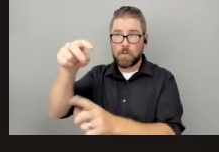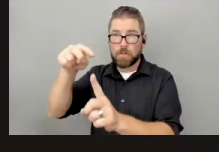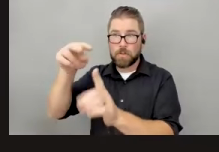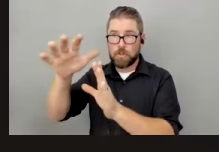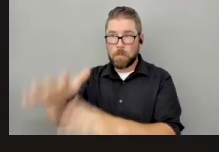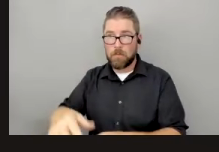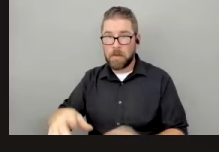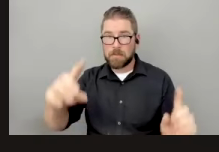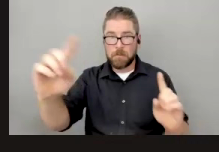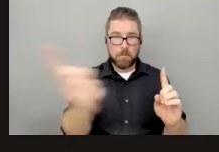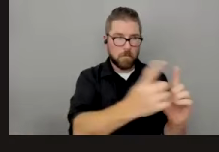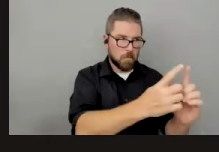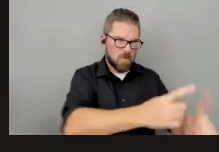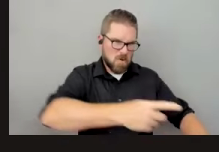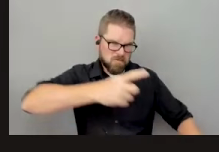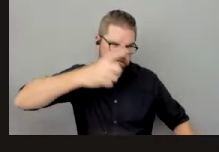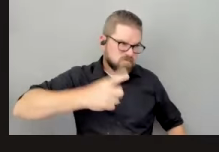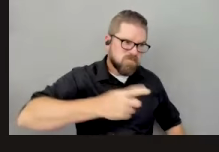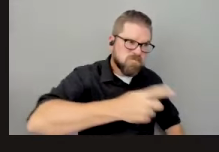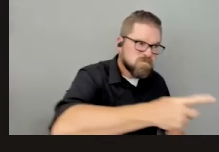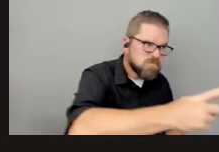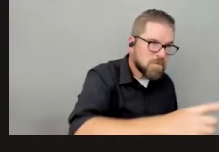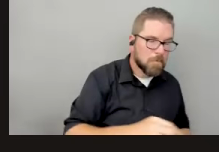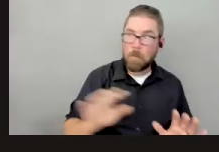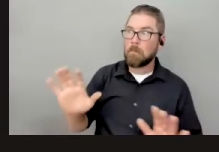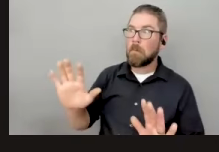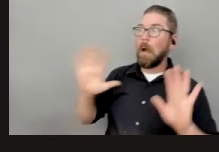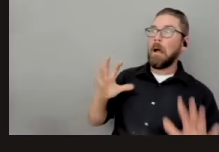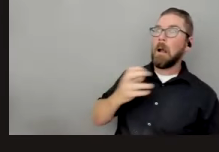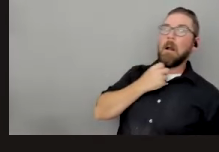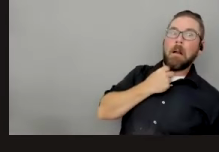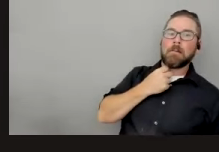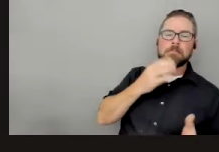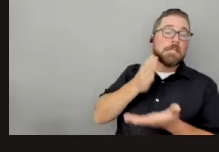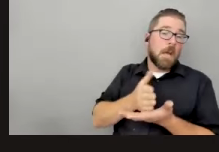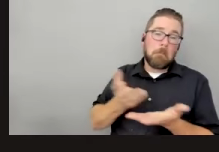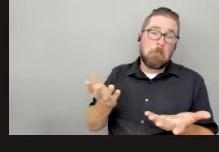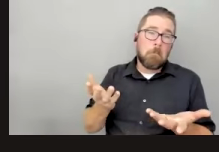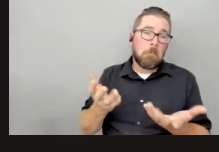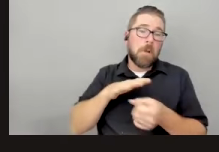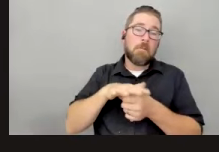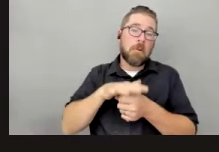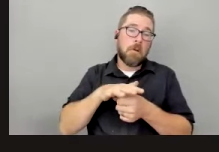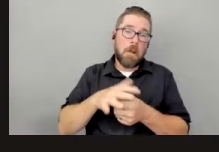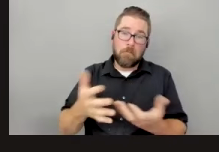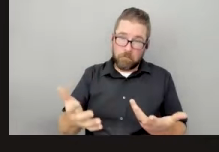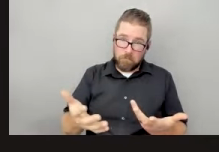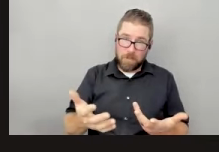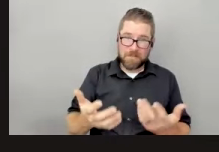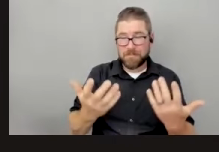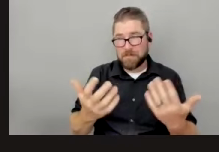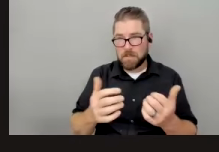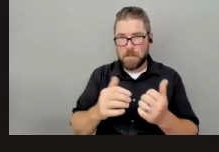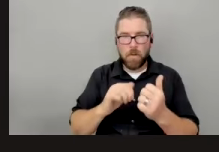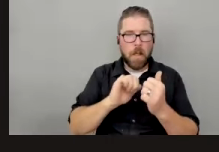any further. And that may be enough. So it's kind of that balance between how frequent is it versus how severe is